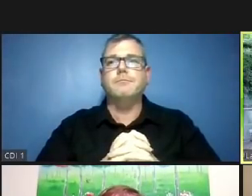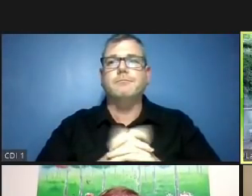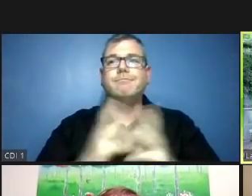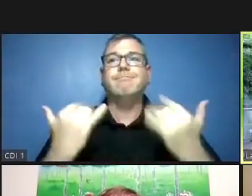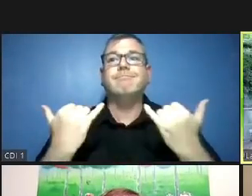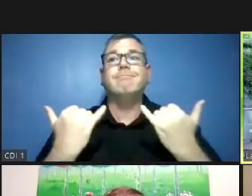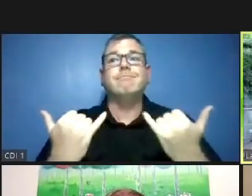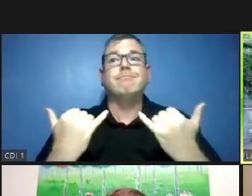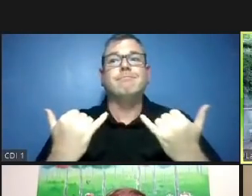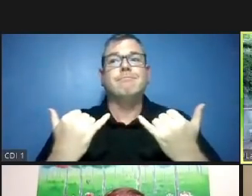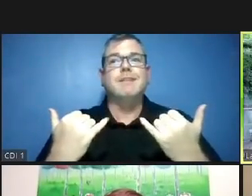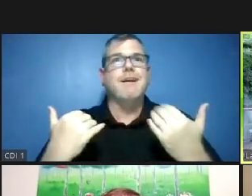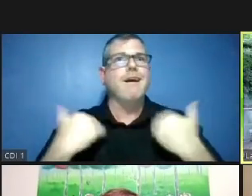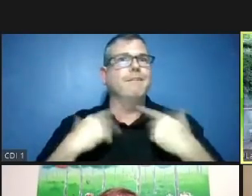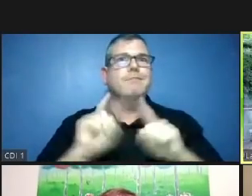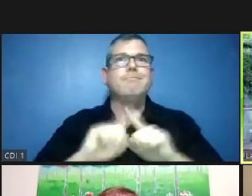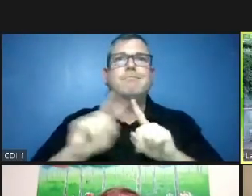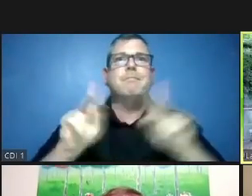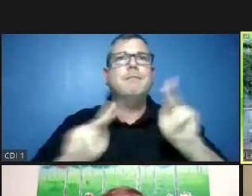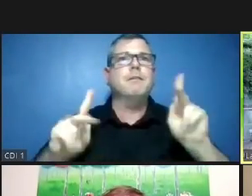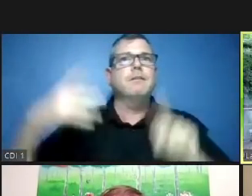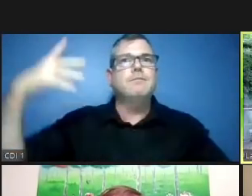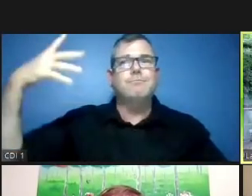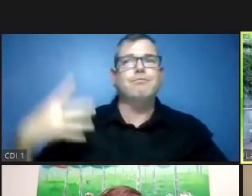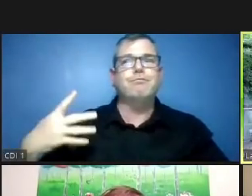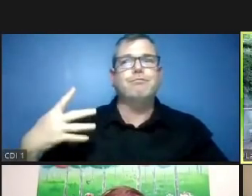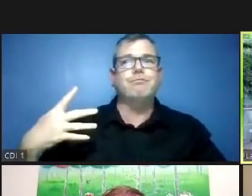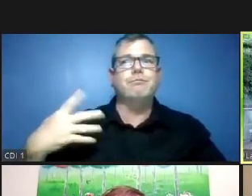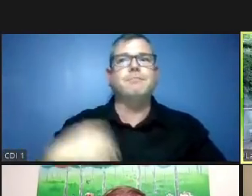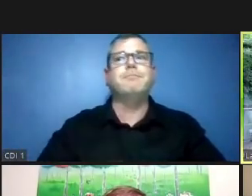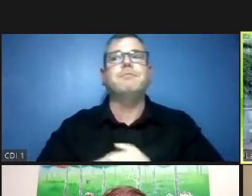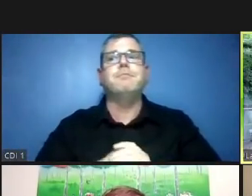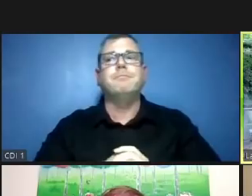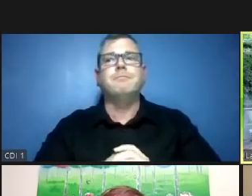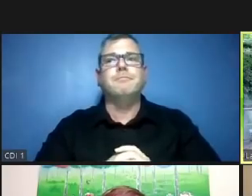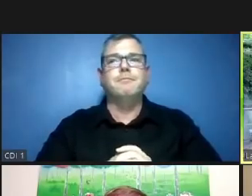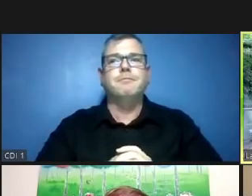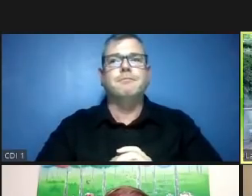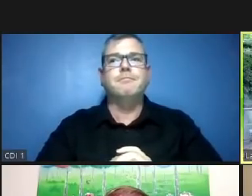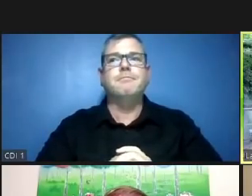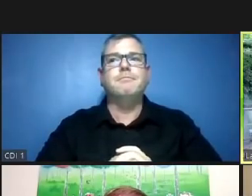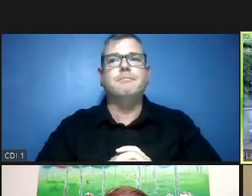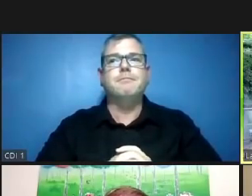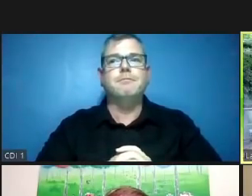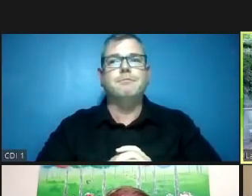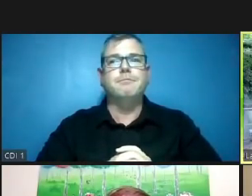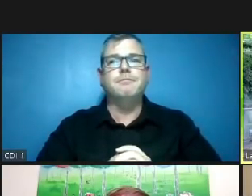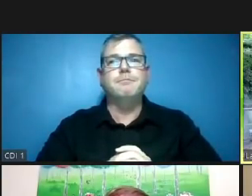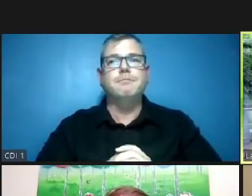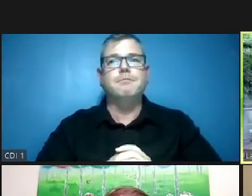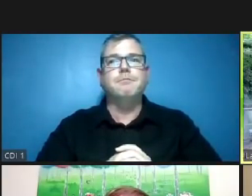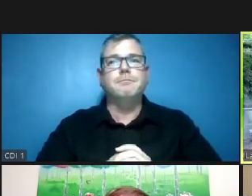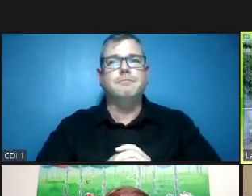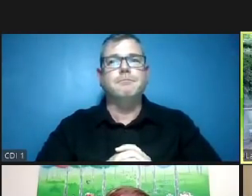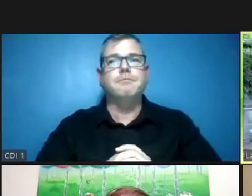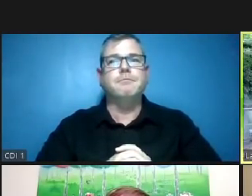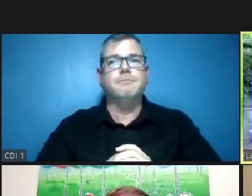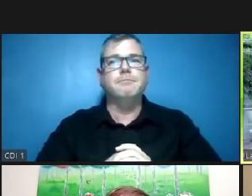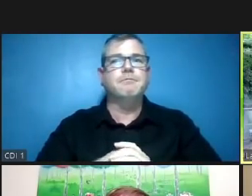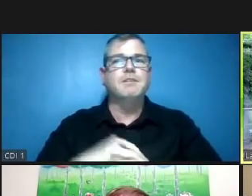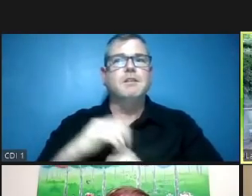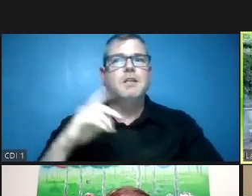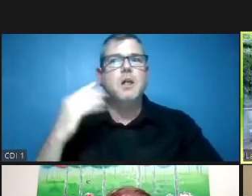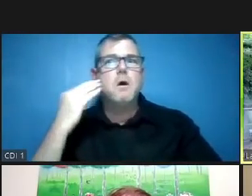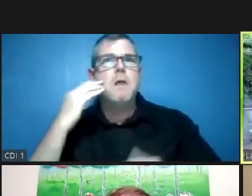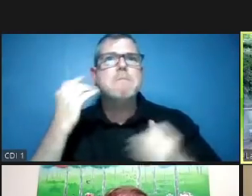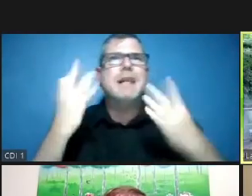the largest panel that we've had, but we know that you have had a number of questions on vaccines, and we want to be able to deliver that information to